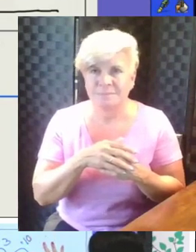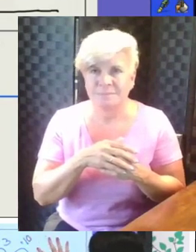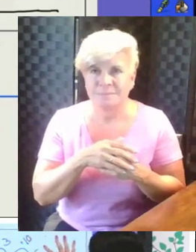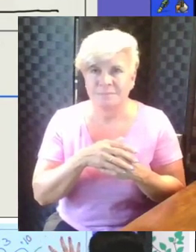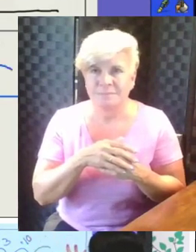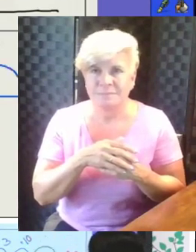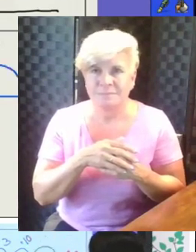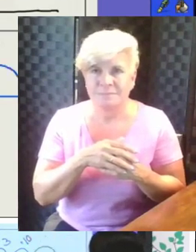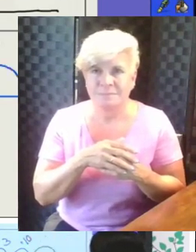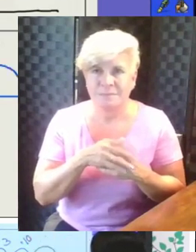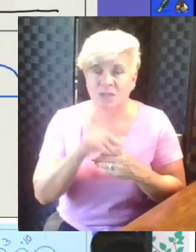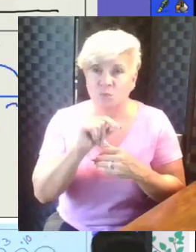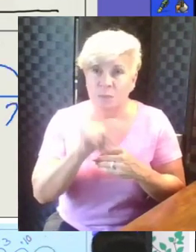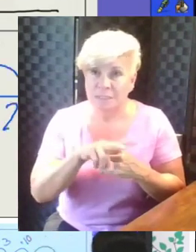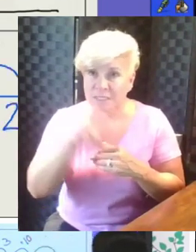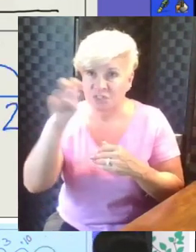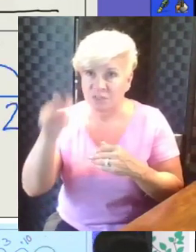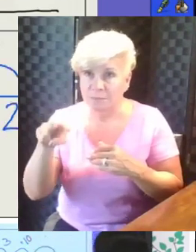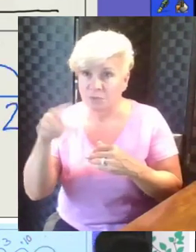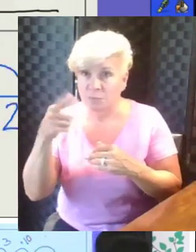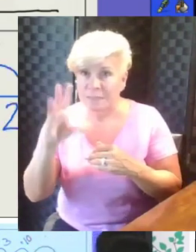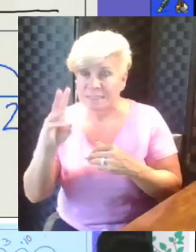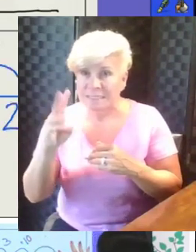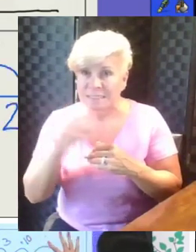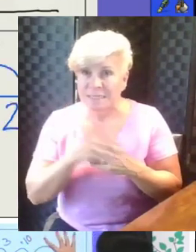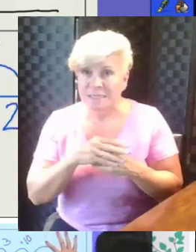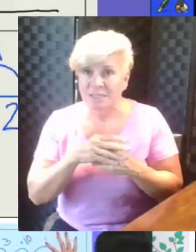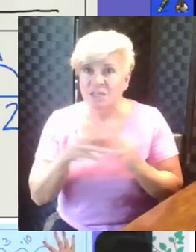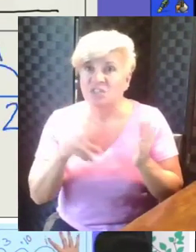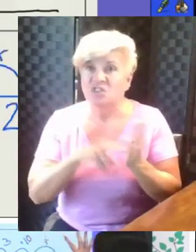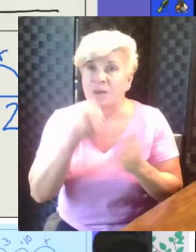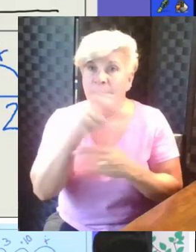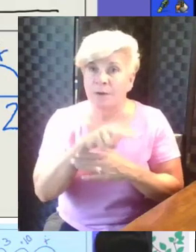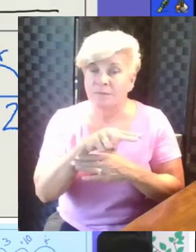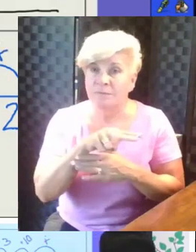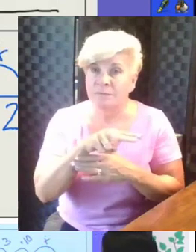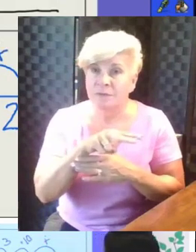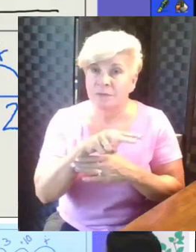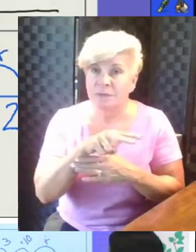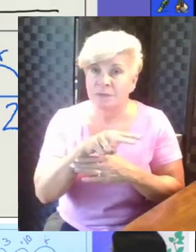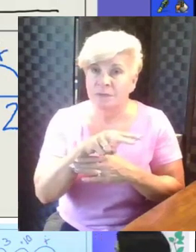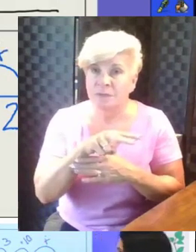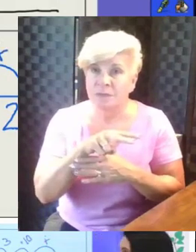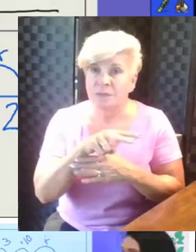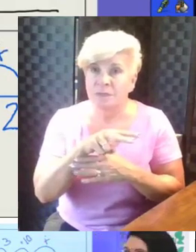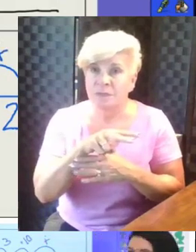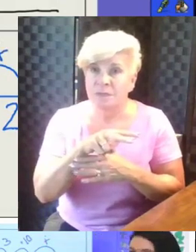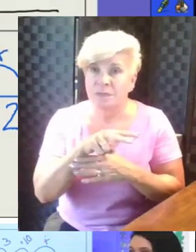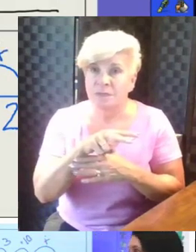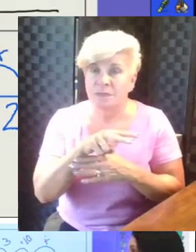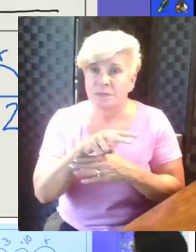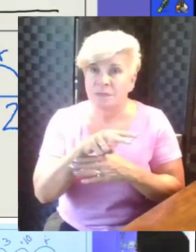And then from 20 I could jump to my 26, and that would be a jump of